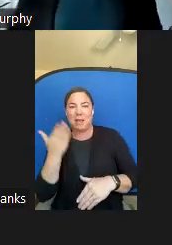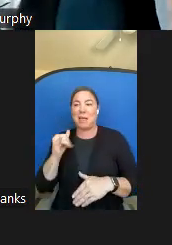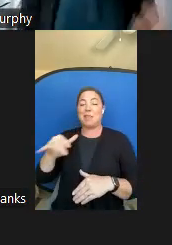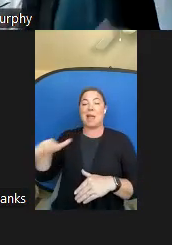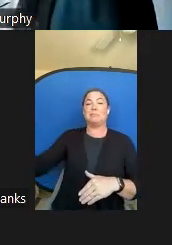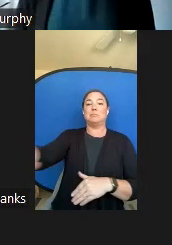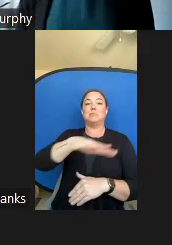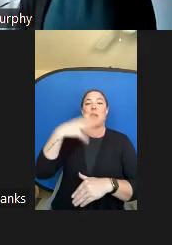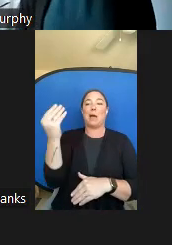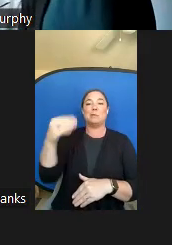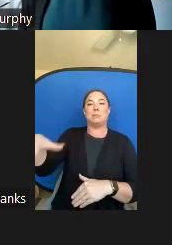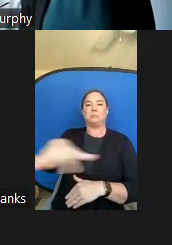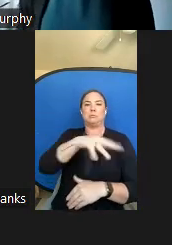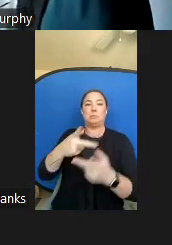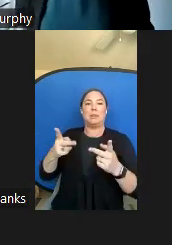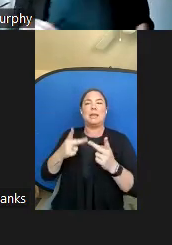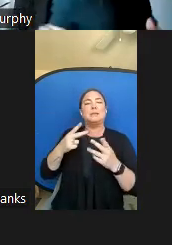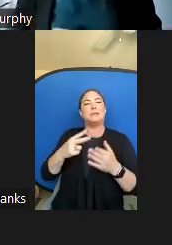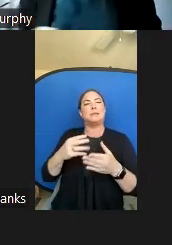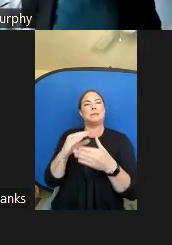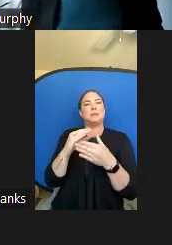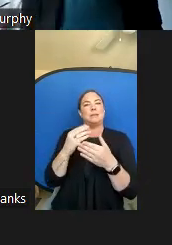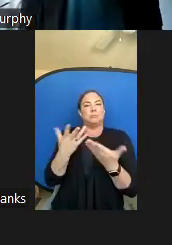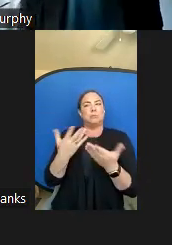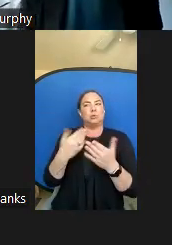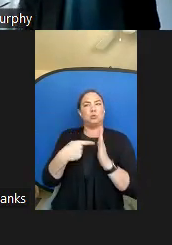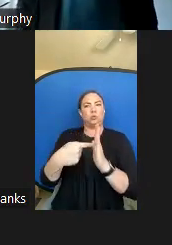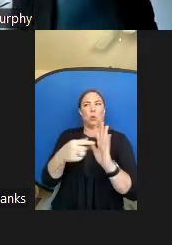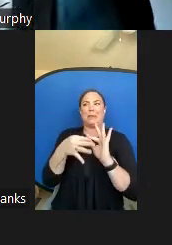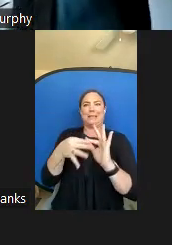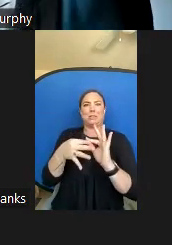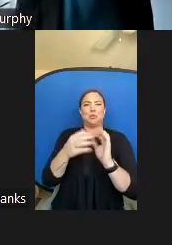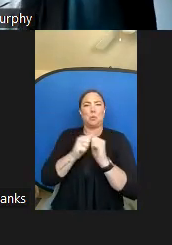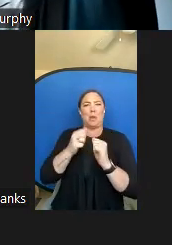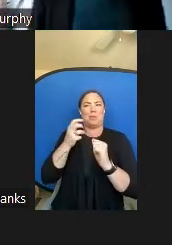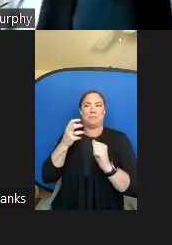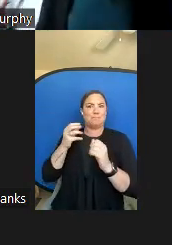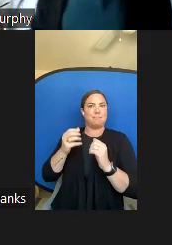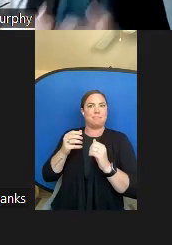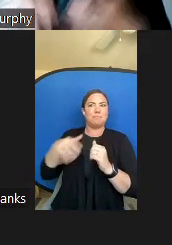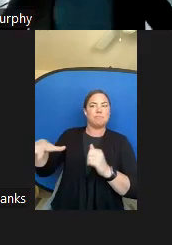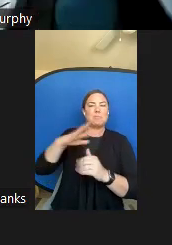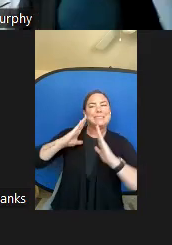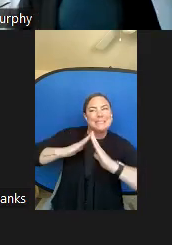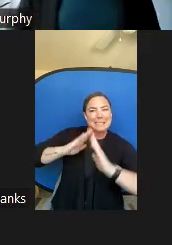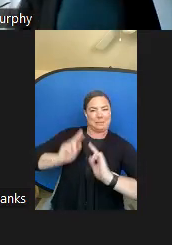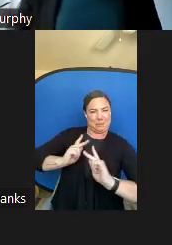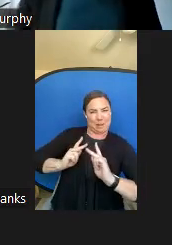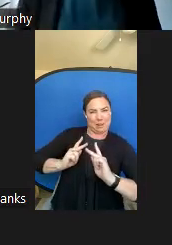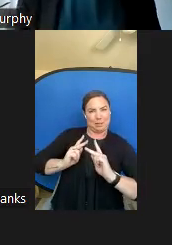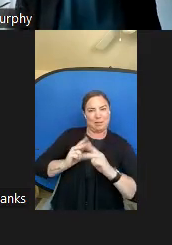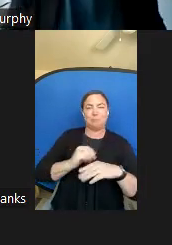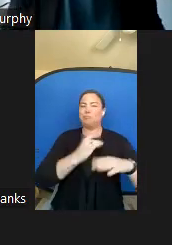speaks to the pottery industry's relationship with the wider urban populace. Indeed, certain